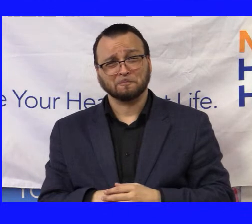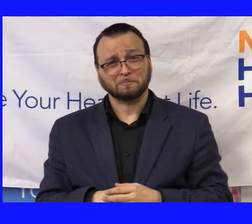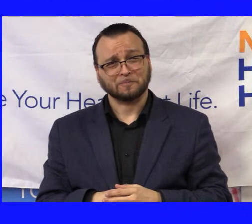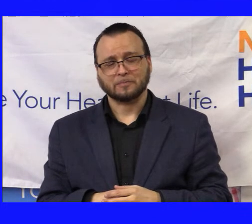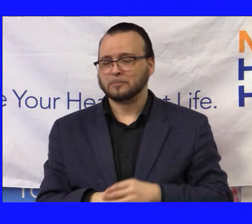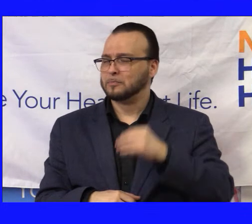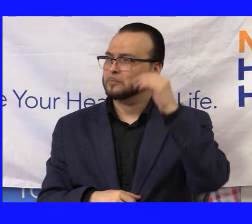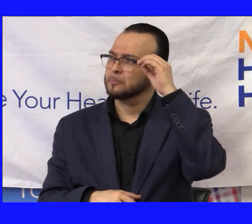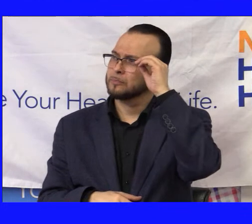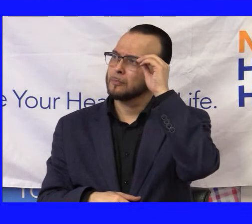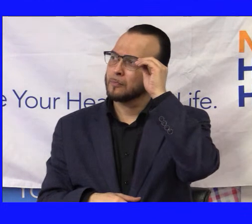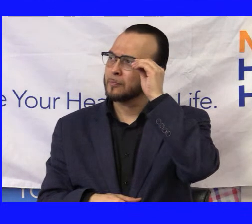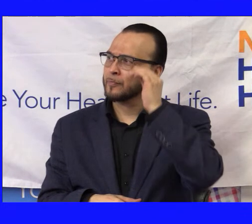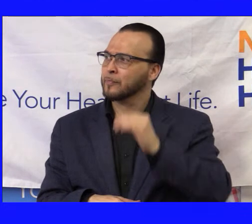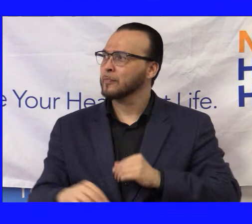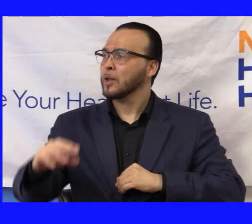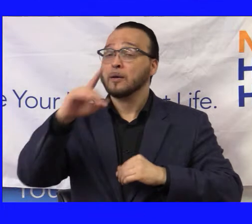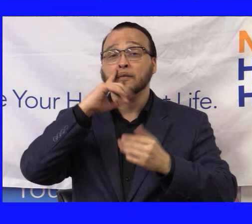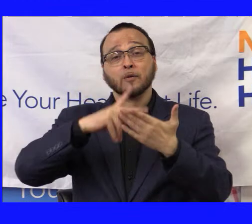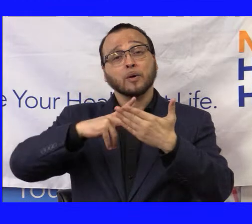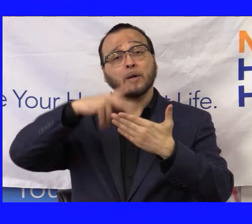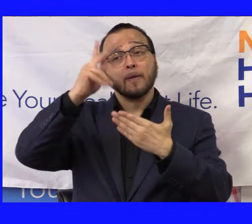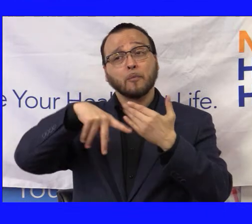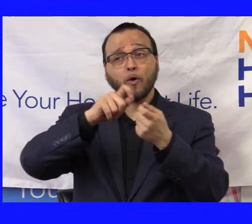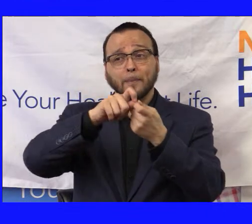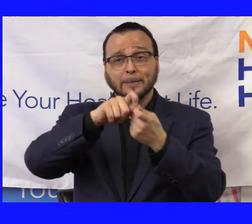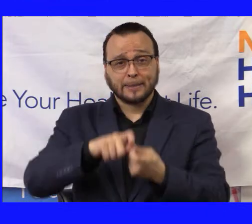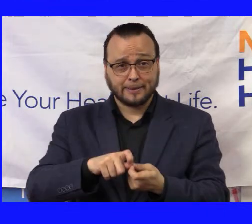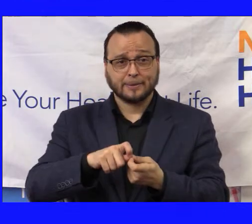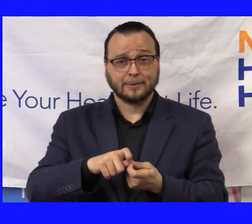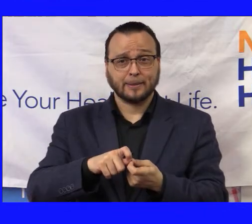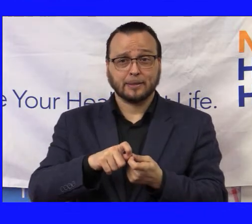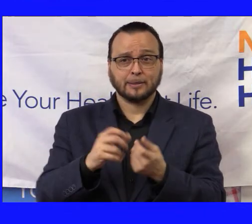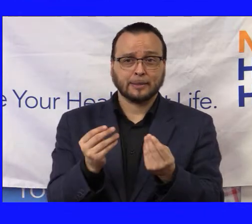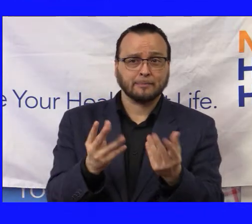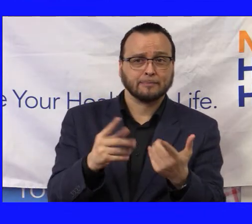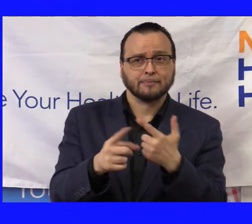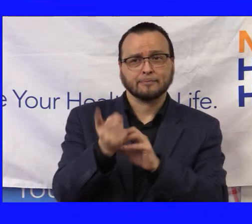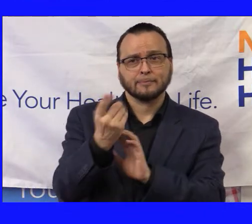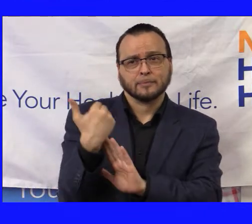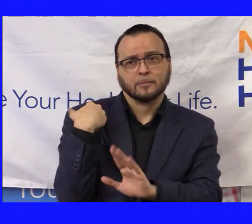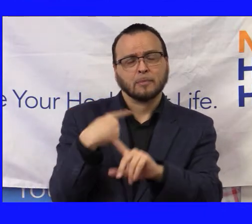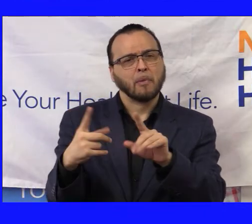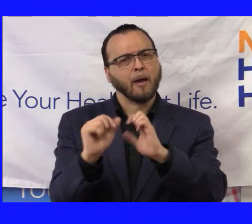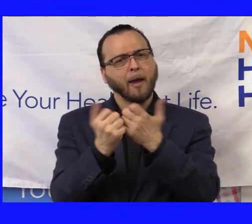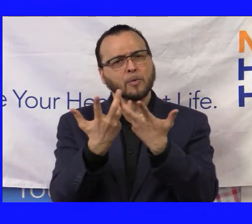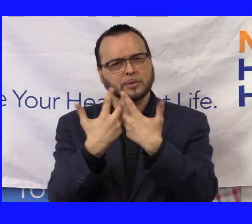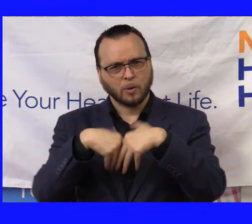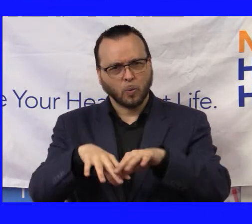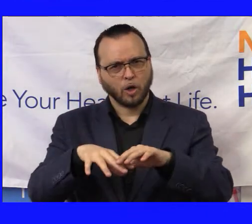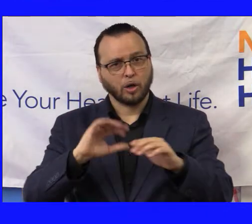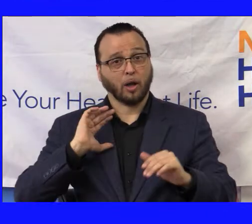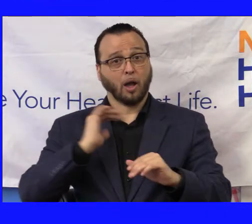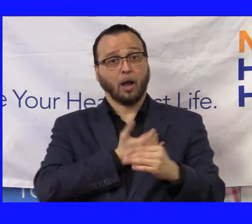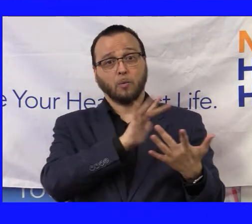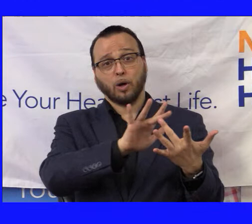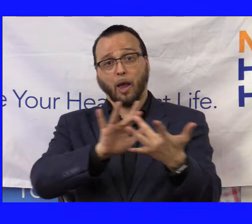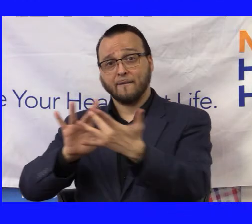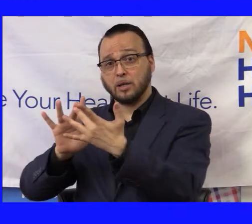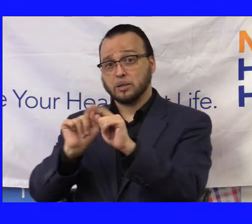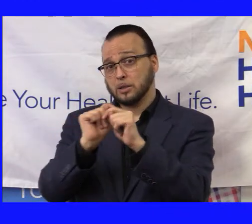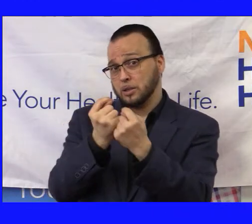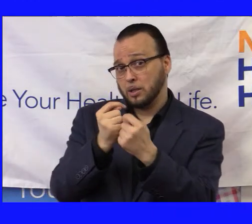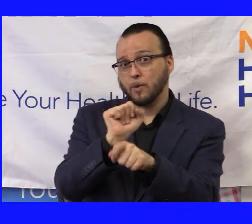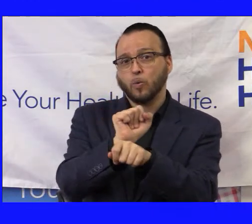So in terms of the program details, I alluded to this a minute ago, but the way it works is our Canvas teams work with the citywide